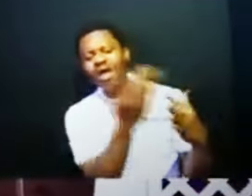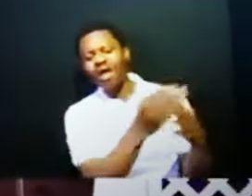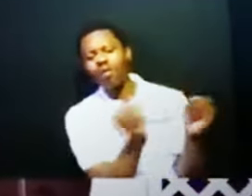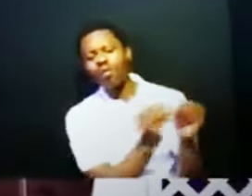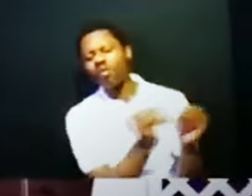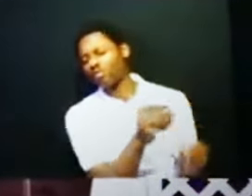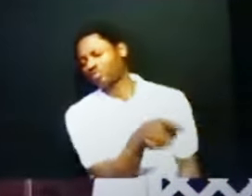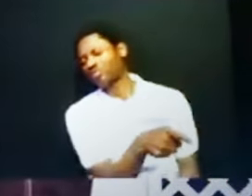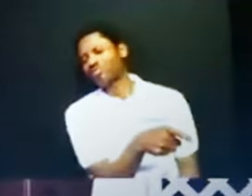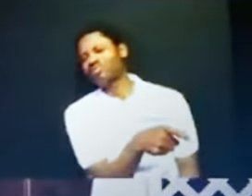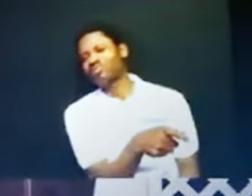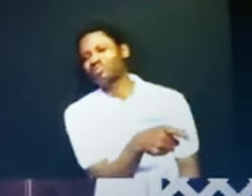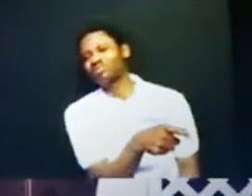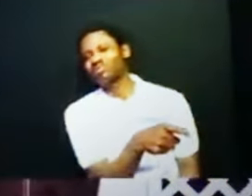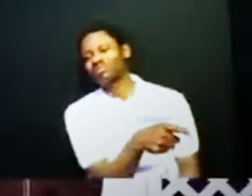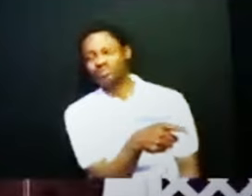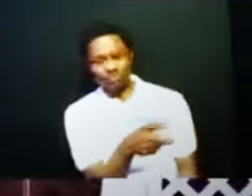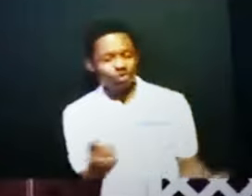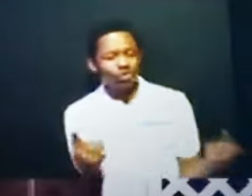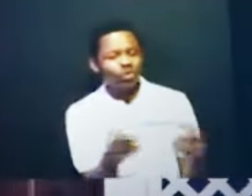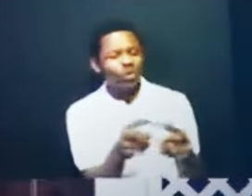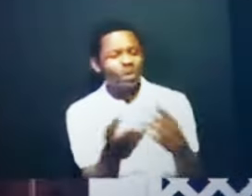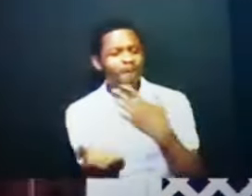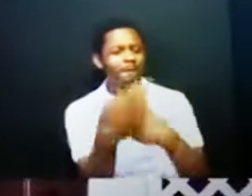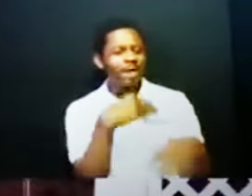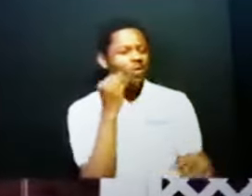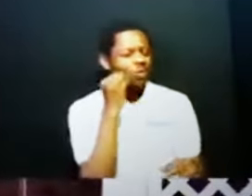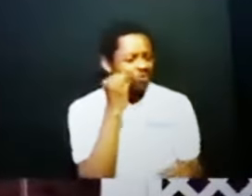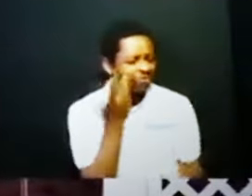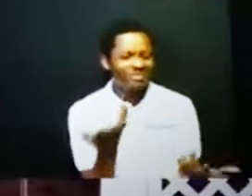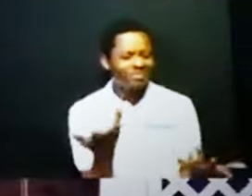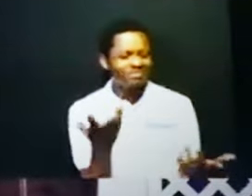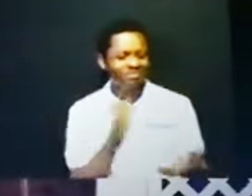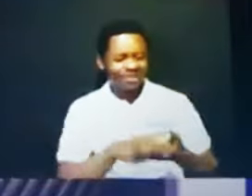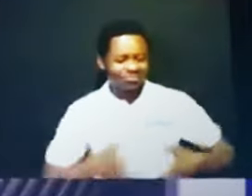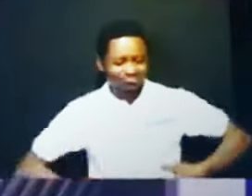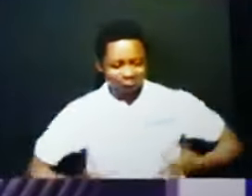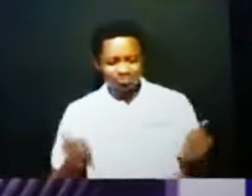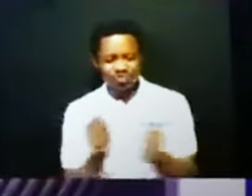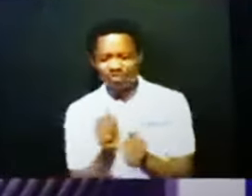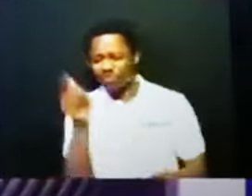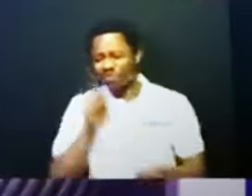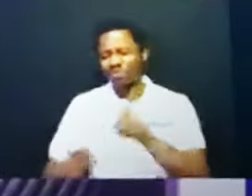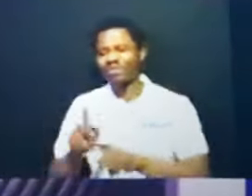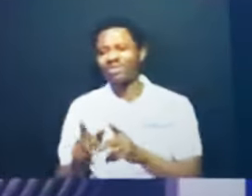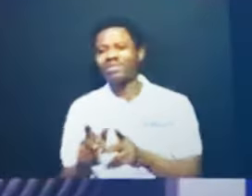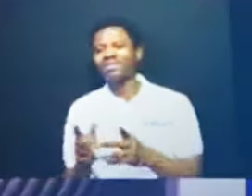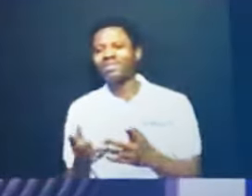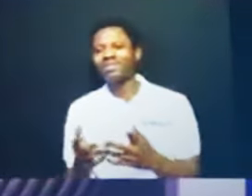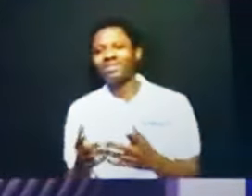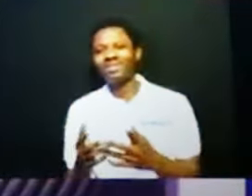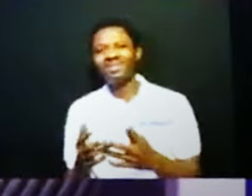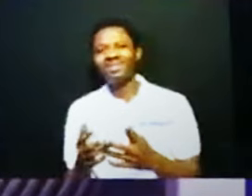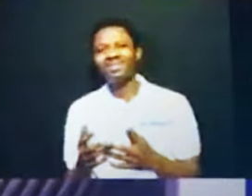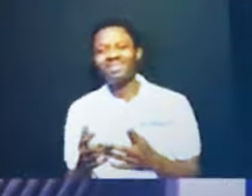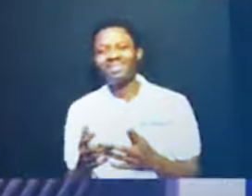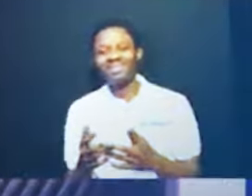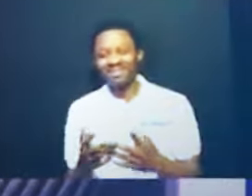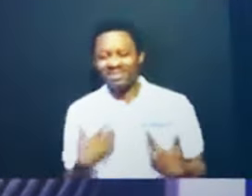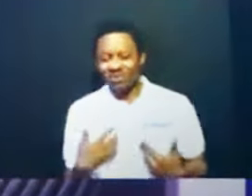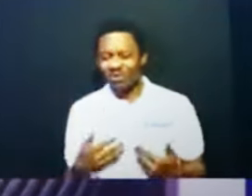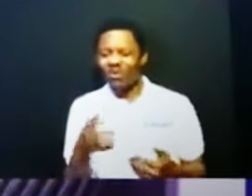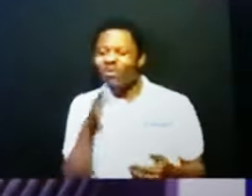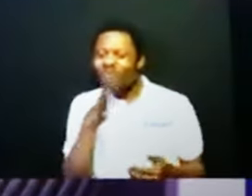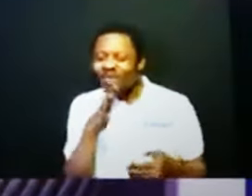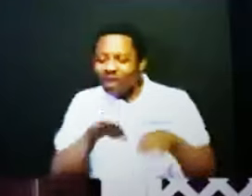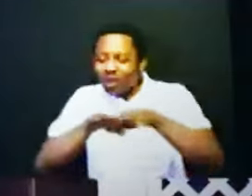back, she was wearied with people. Such a people. So when the mother opened the door, you are also part of the